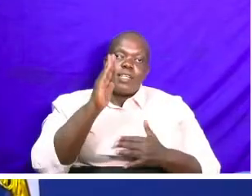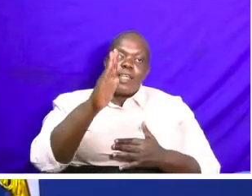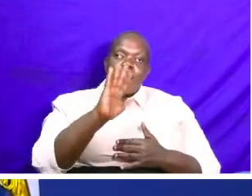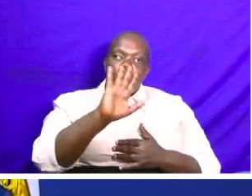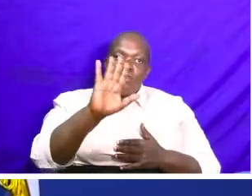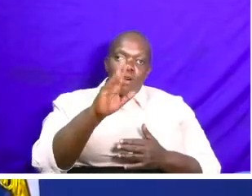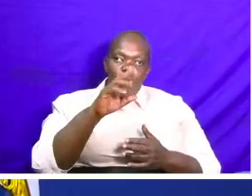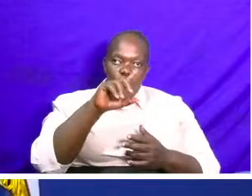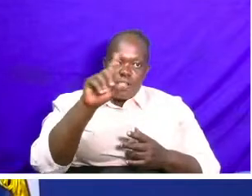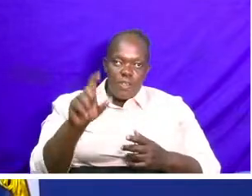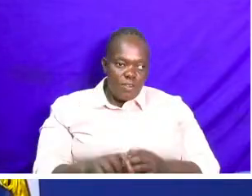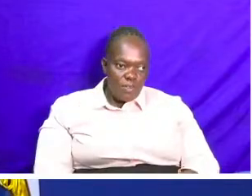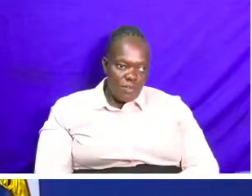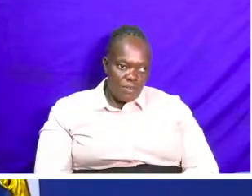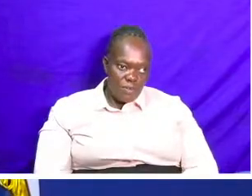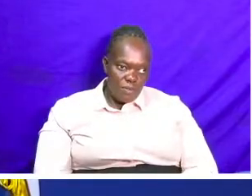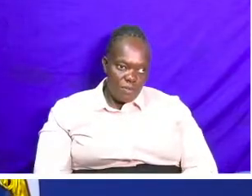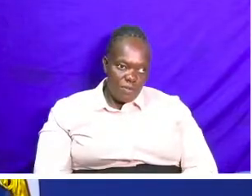question.